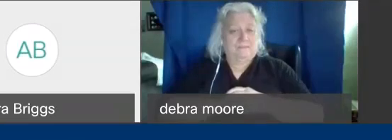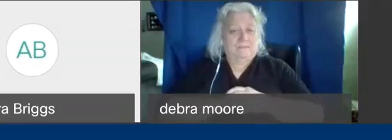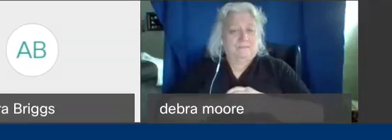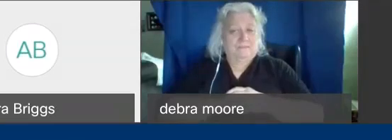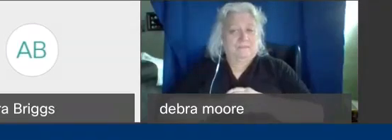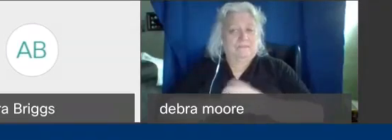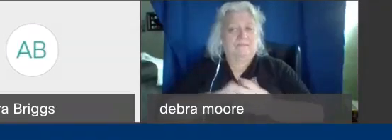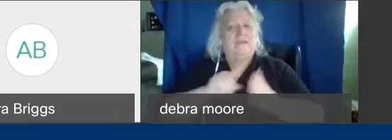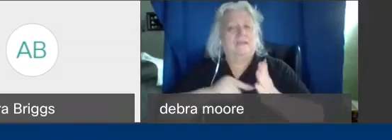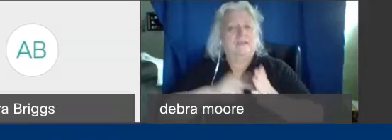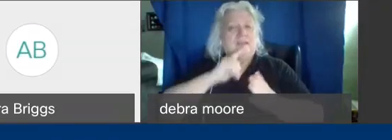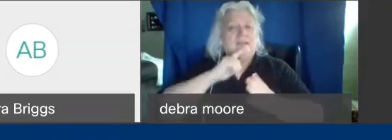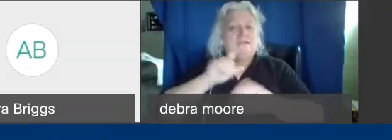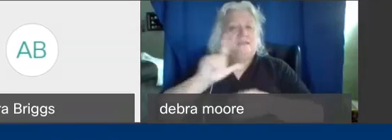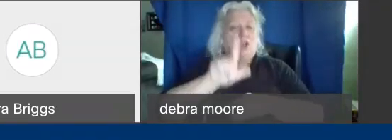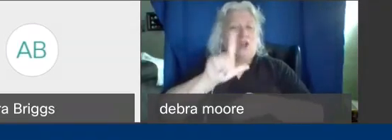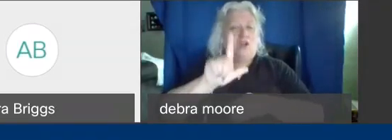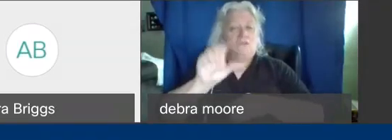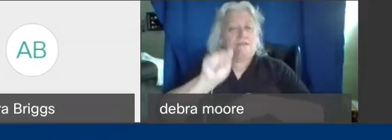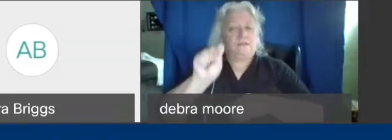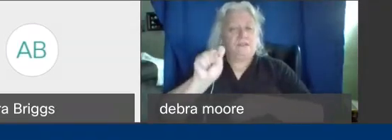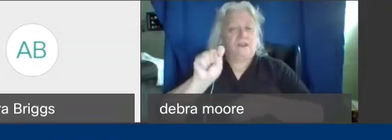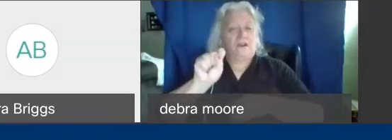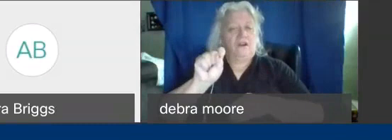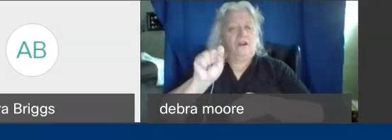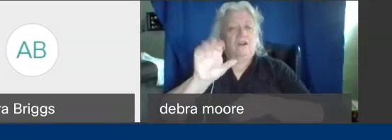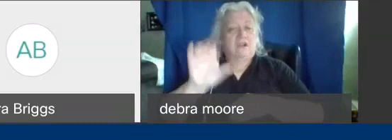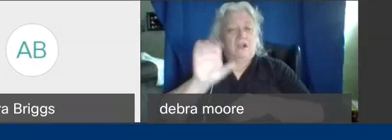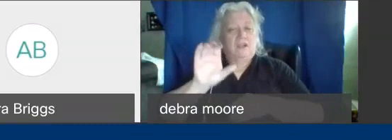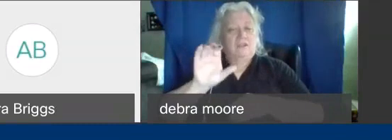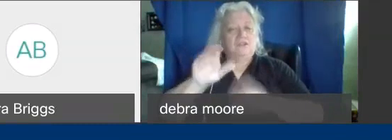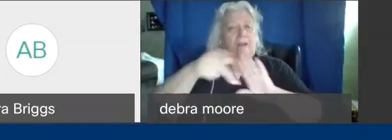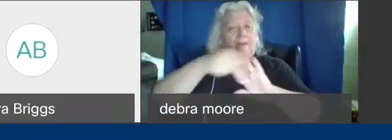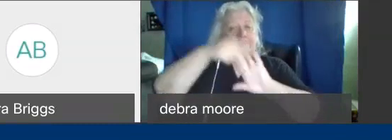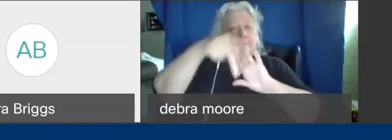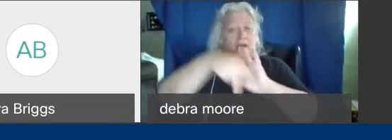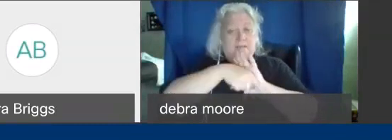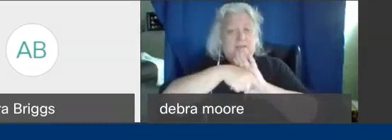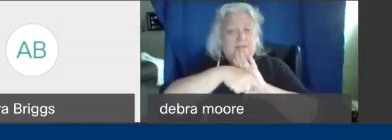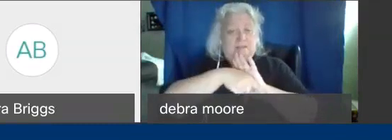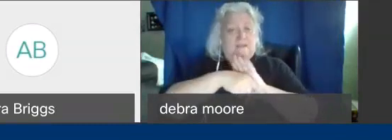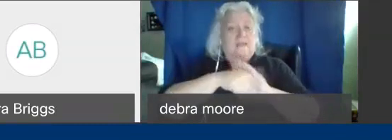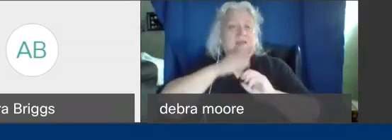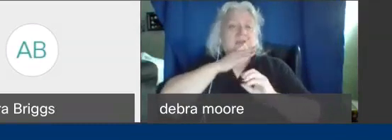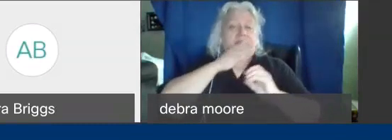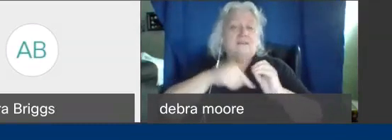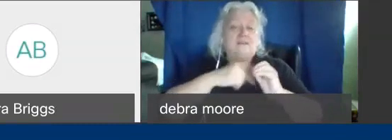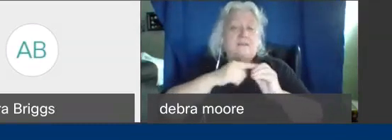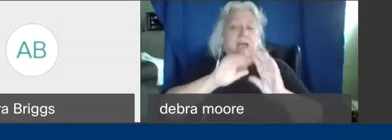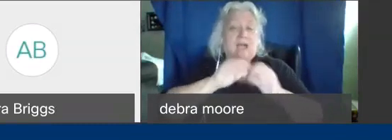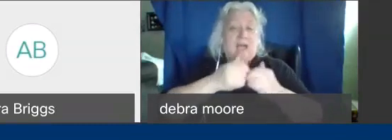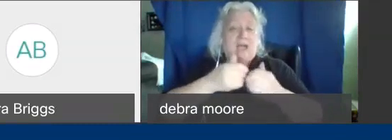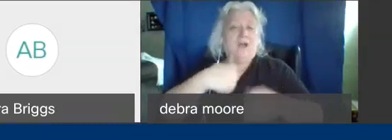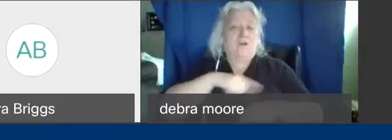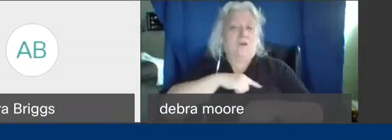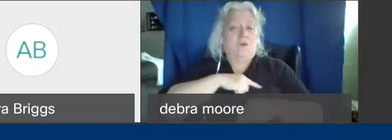And this is the Lone Star College alcohol policy. So it talks about how LSC strives to provide an alcohol